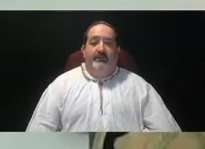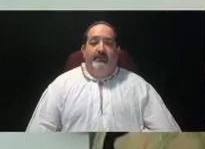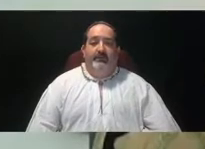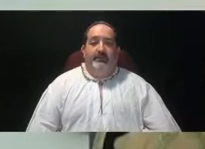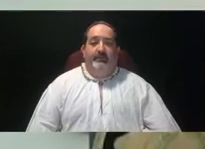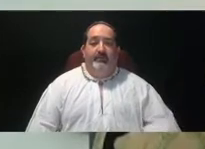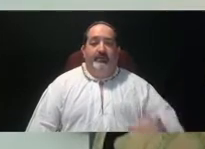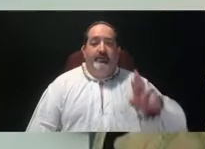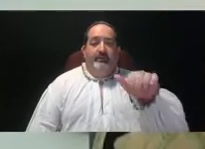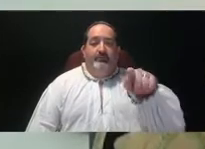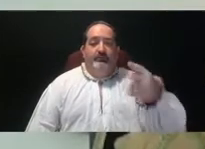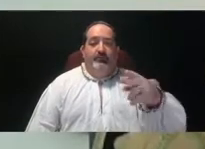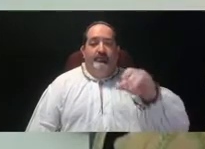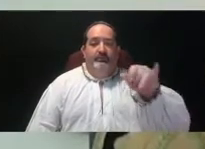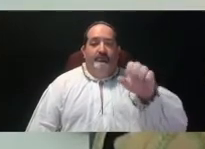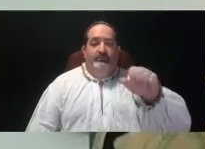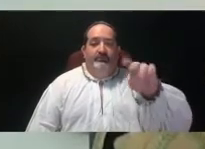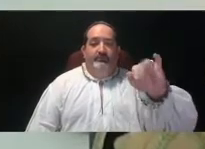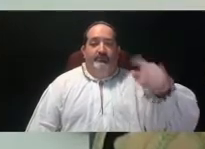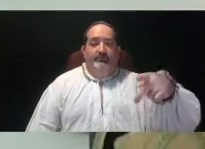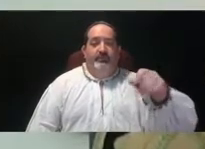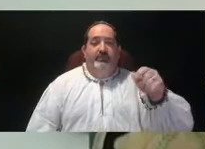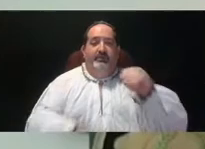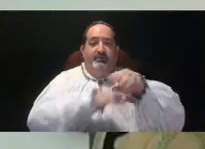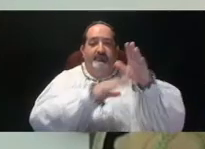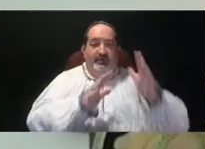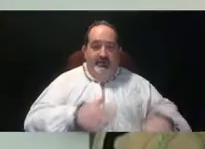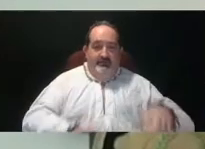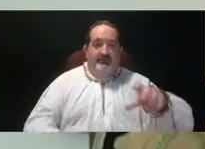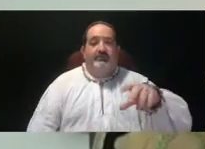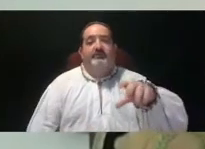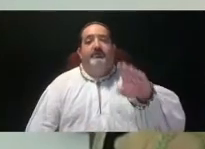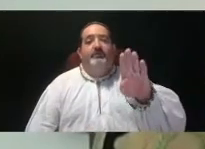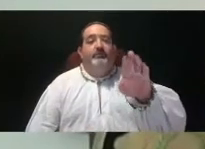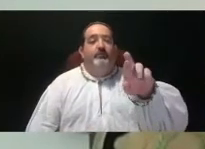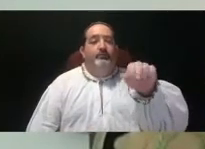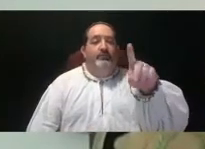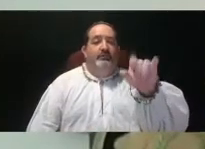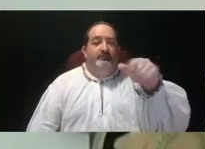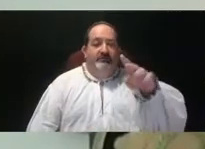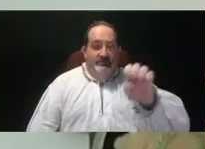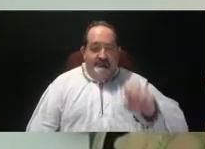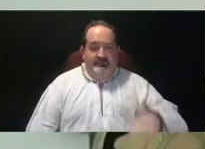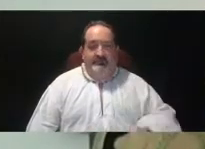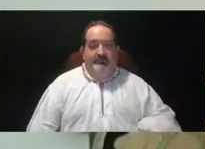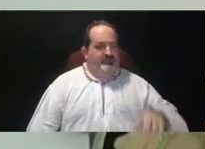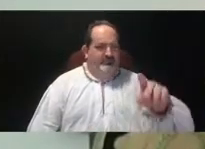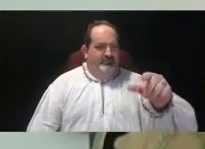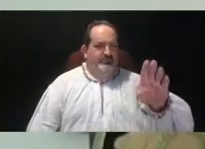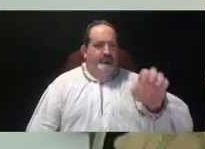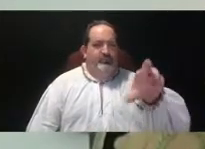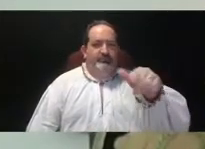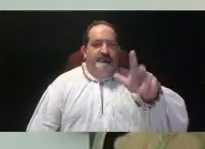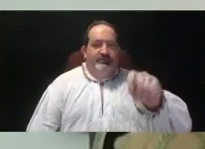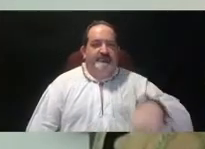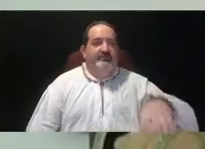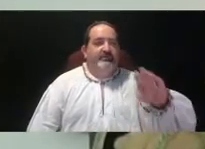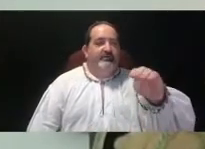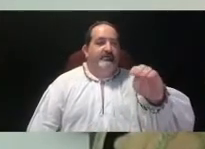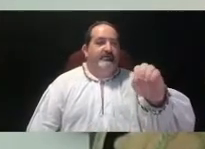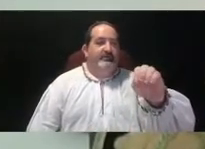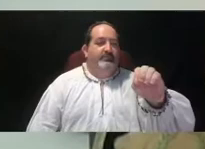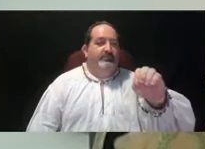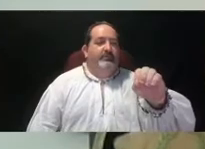and the Roth Jean V, their advisors, Duchess Bridget Lucia Mackenzie, Countess Lenora Morgana,